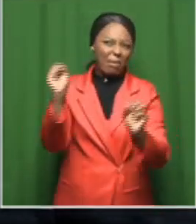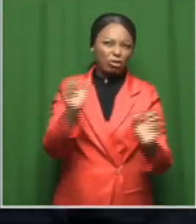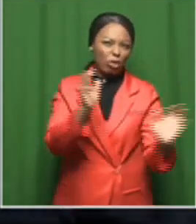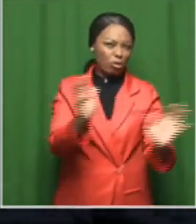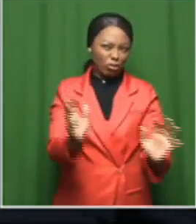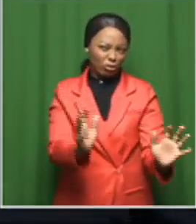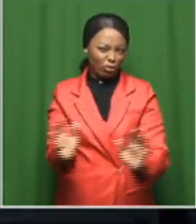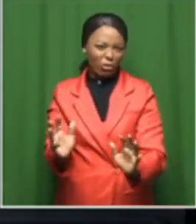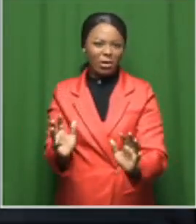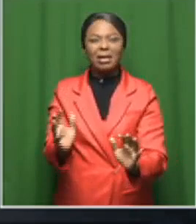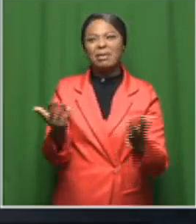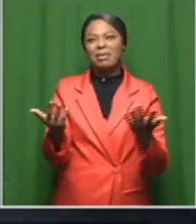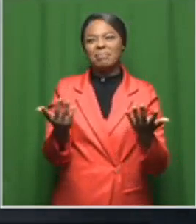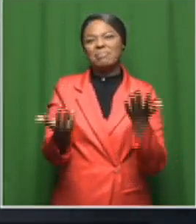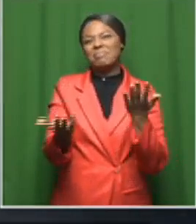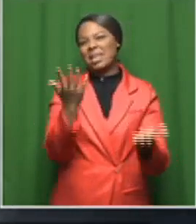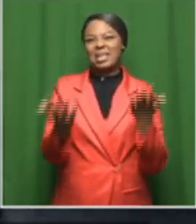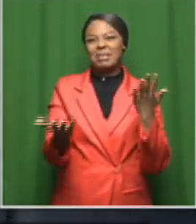You have the most